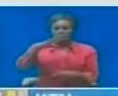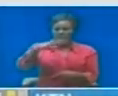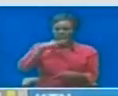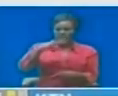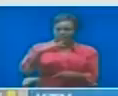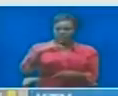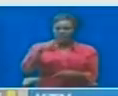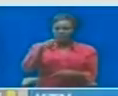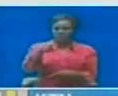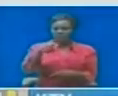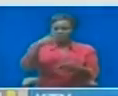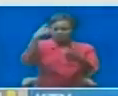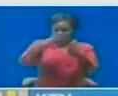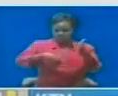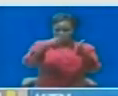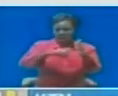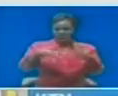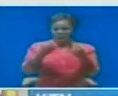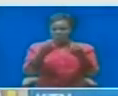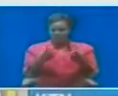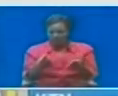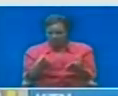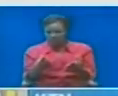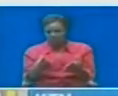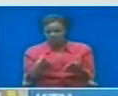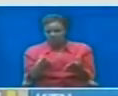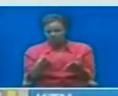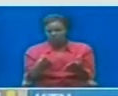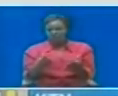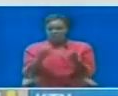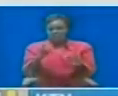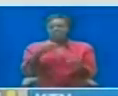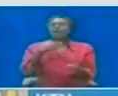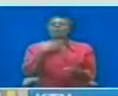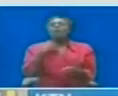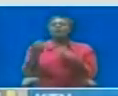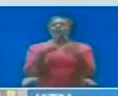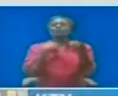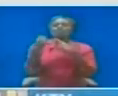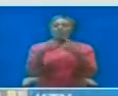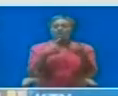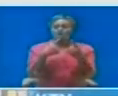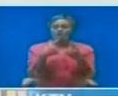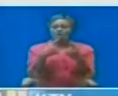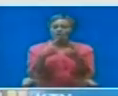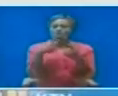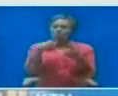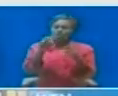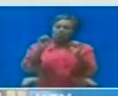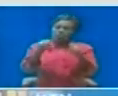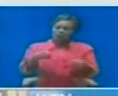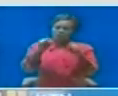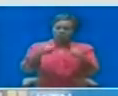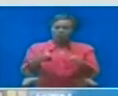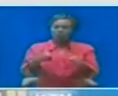like, you know, what are the charges? How do I know that this is the right charge in case I'm going to speak about a certain topic? So how can you sell